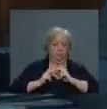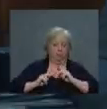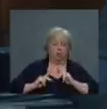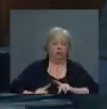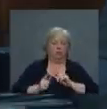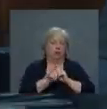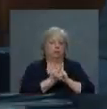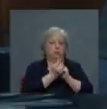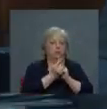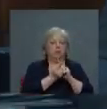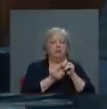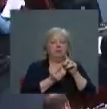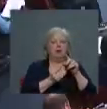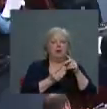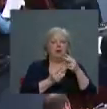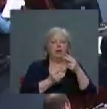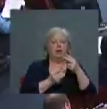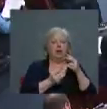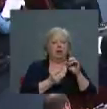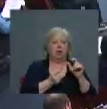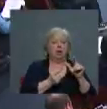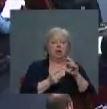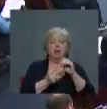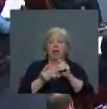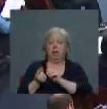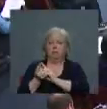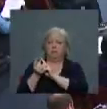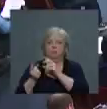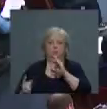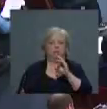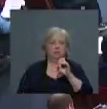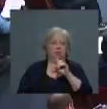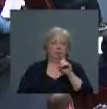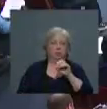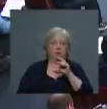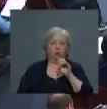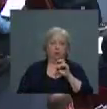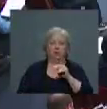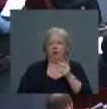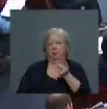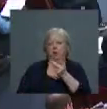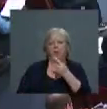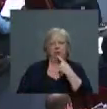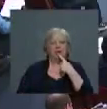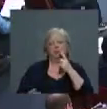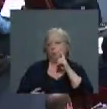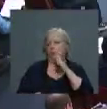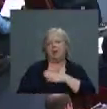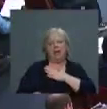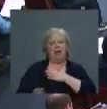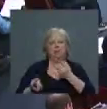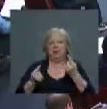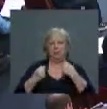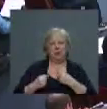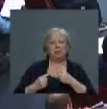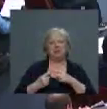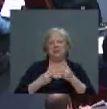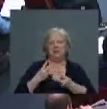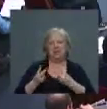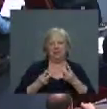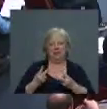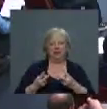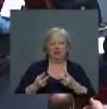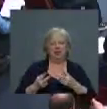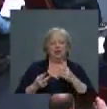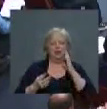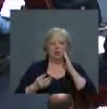and Representative and Senator Bozeman, and they both indicated they'd be happy to come by and visit with us. So we'll send the resolution and a letter as well, but I just